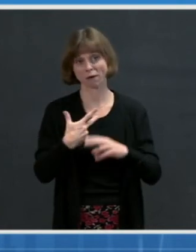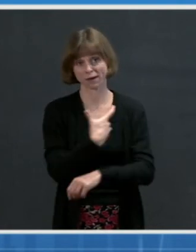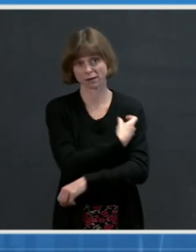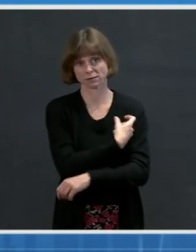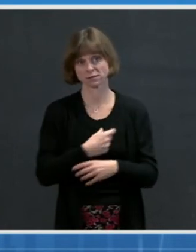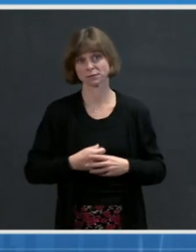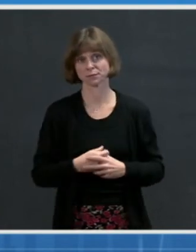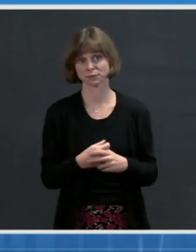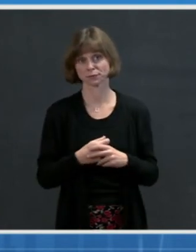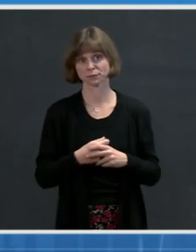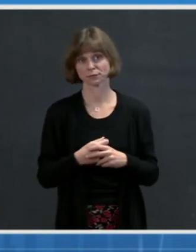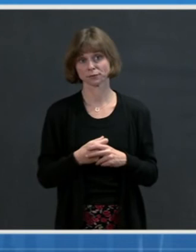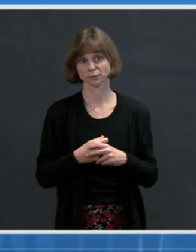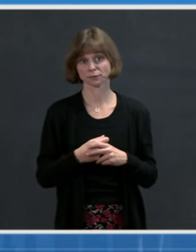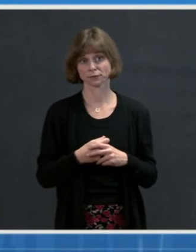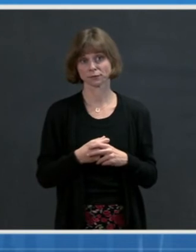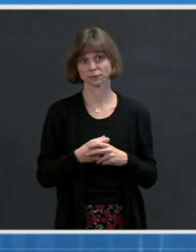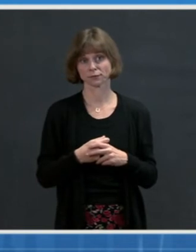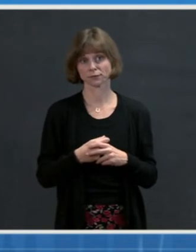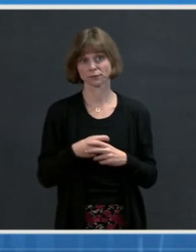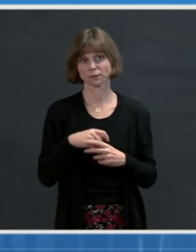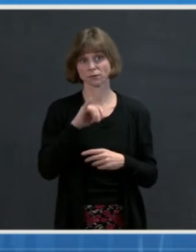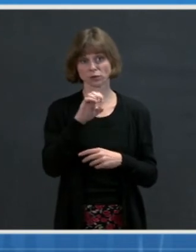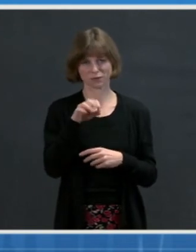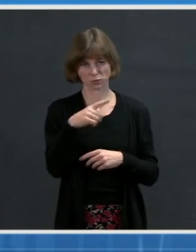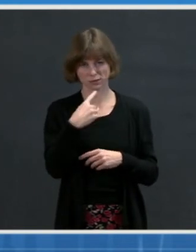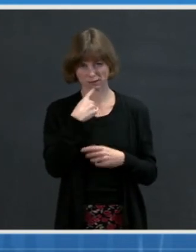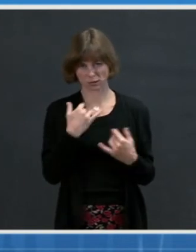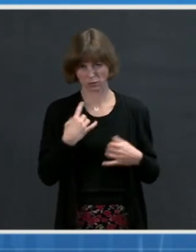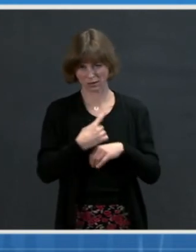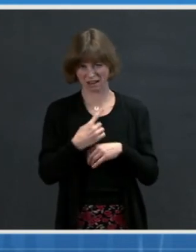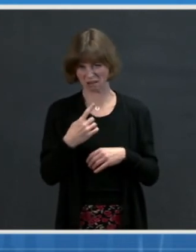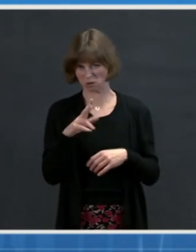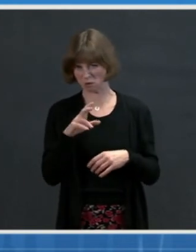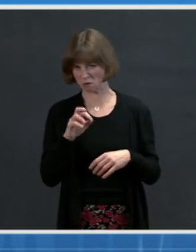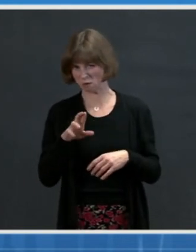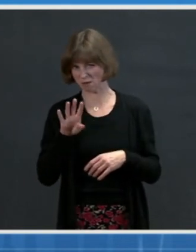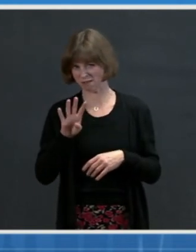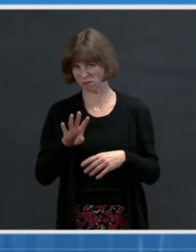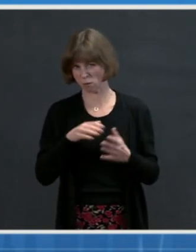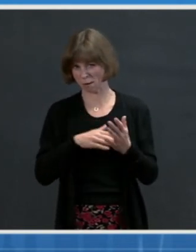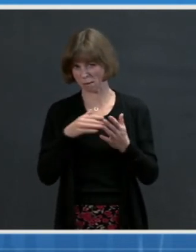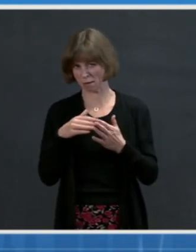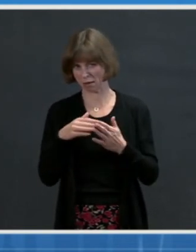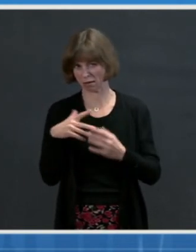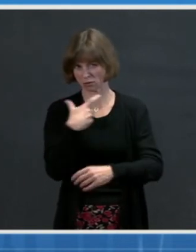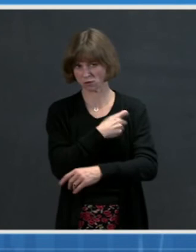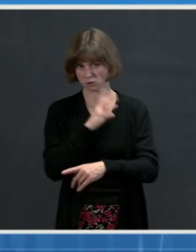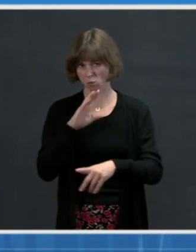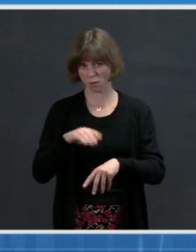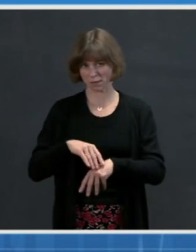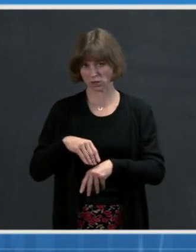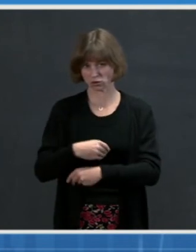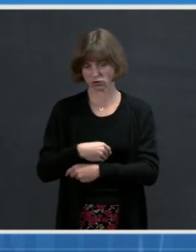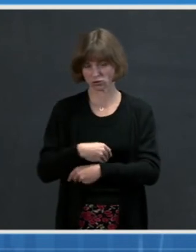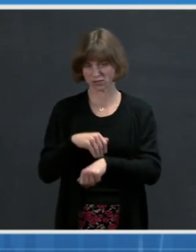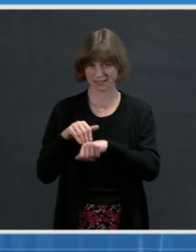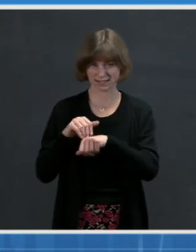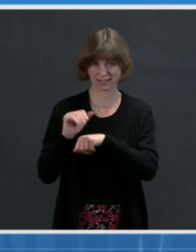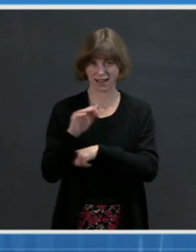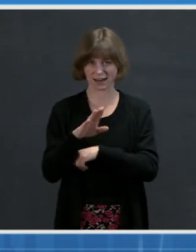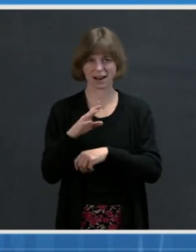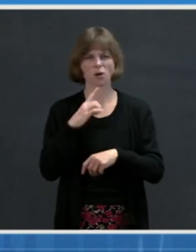Jeff, you said today that about 3 to 4 million doses will be available to be shipped out if and when an EUA is granted. Yesterday, I believe you